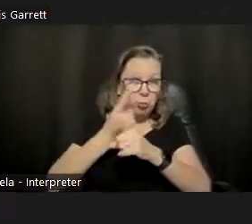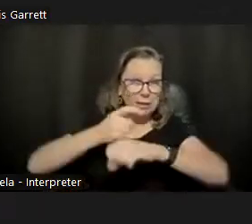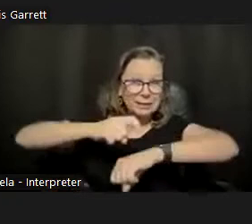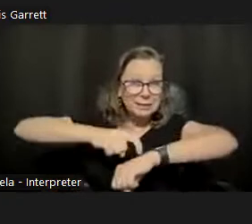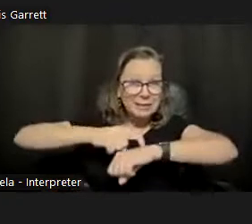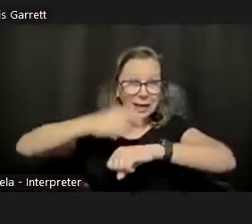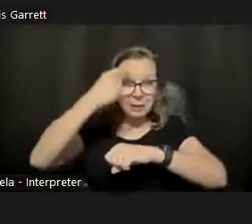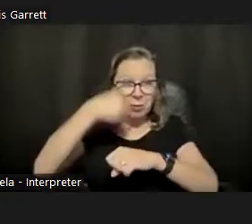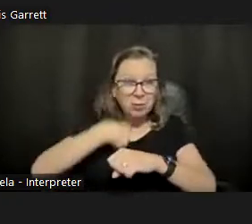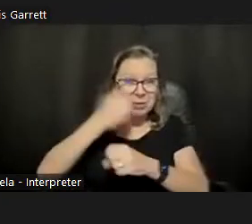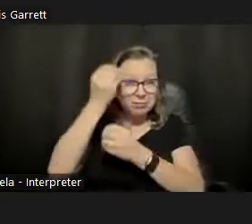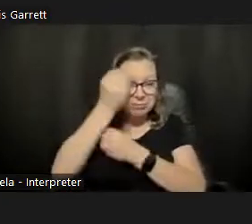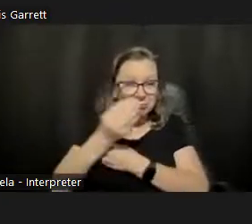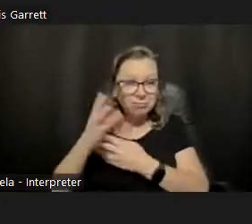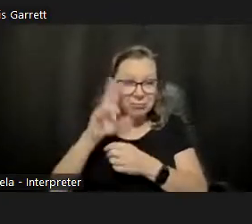an update.